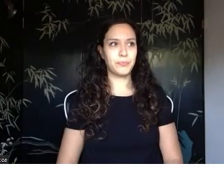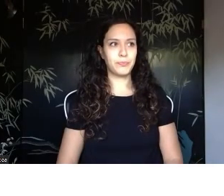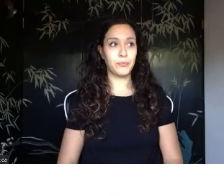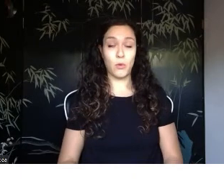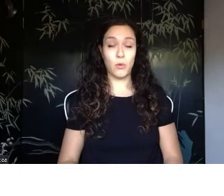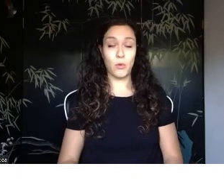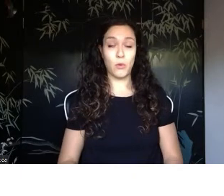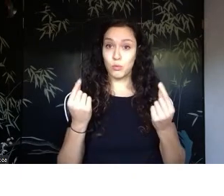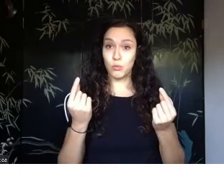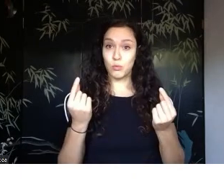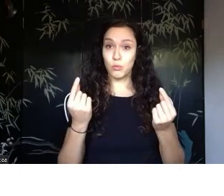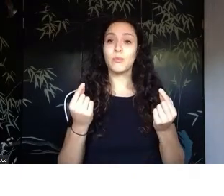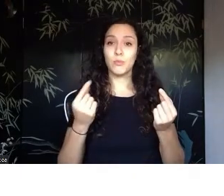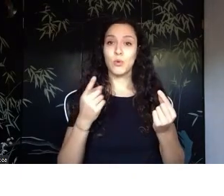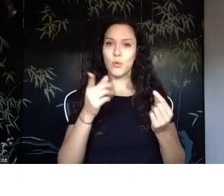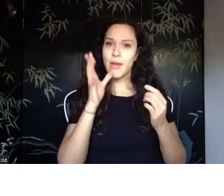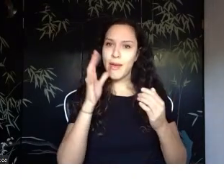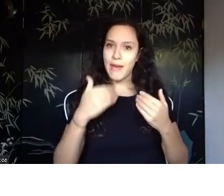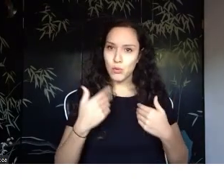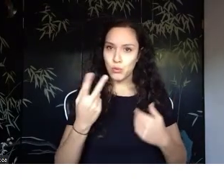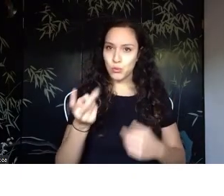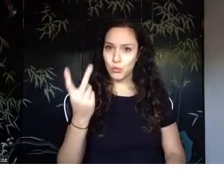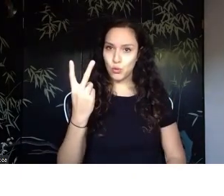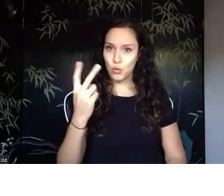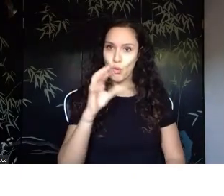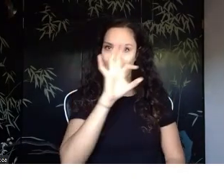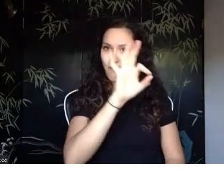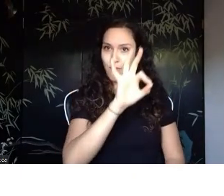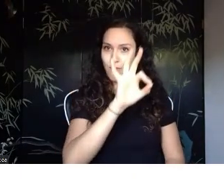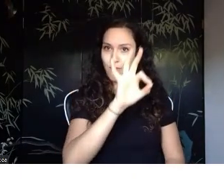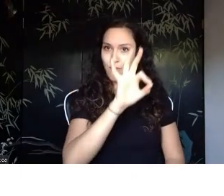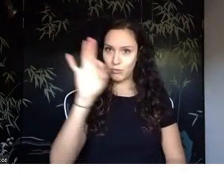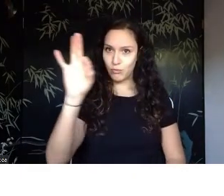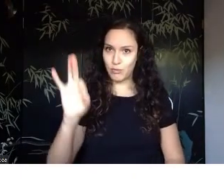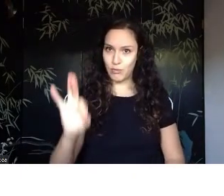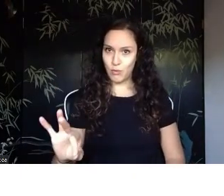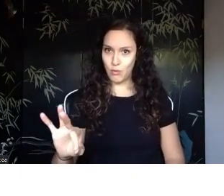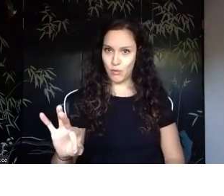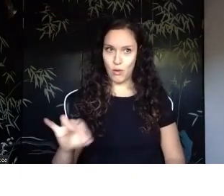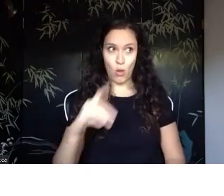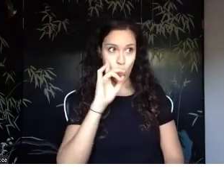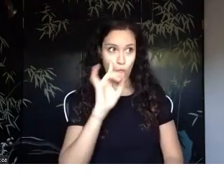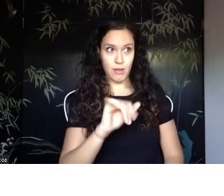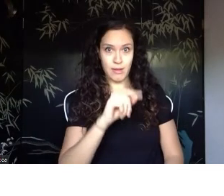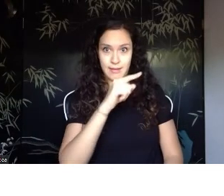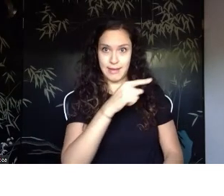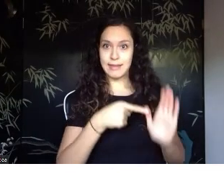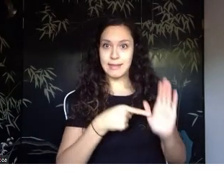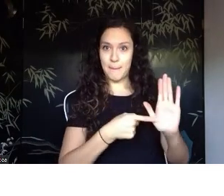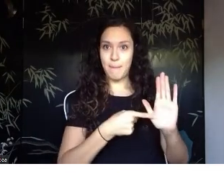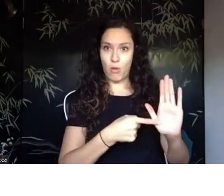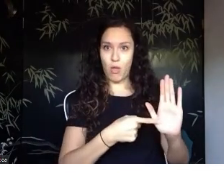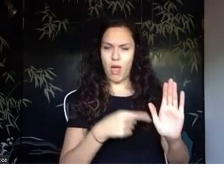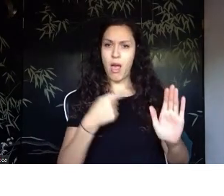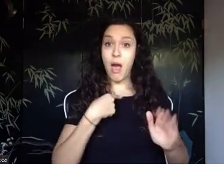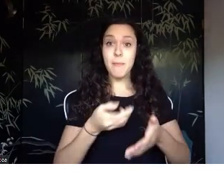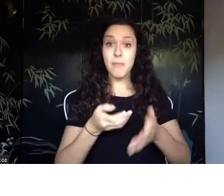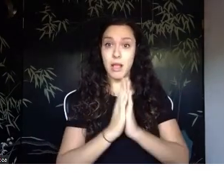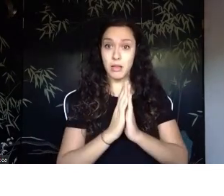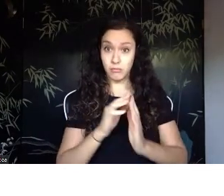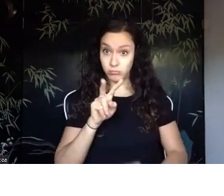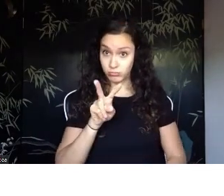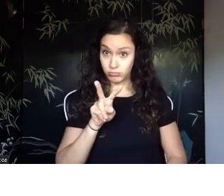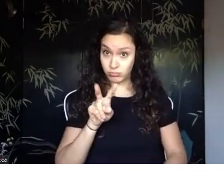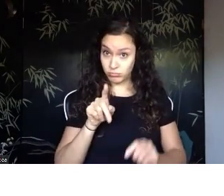So identifying proportions. So what I'm going to do is I'm going to give you two fractions that look like this. Okay, and I'm going to say, are